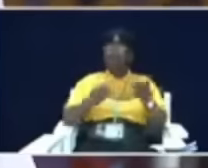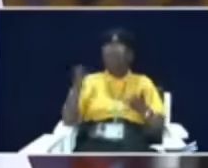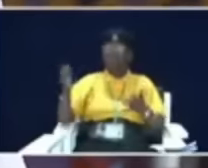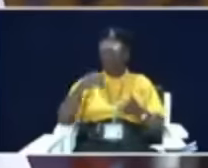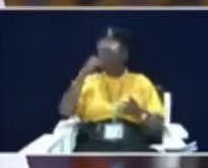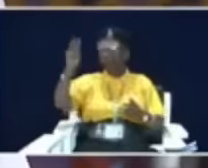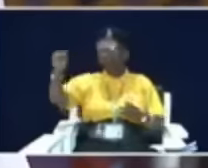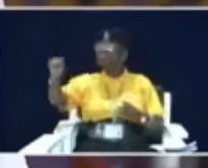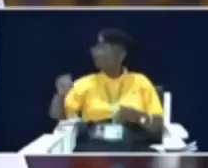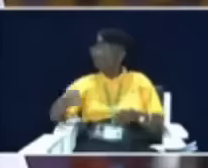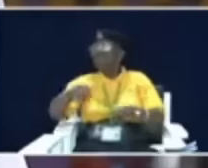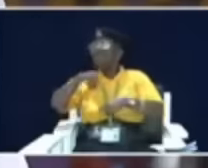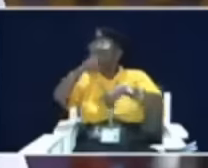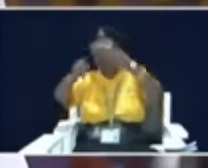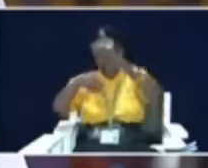"Go now.